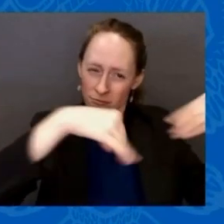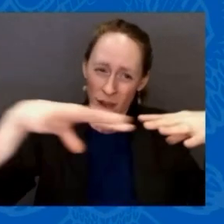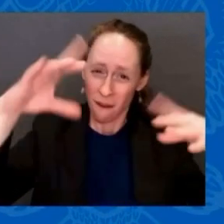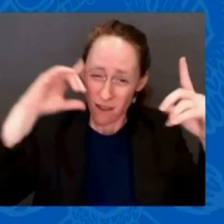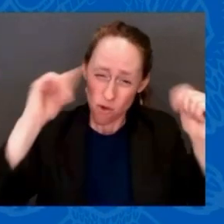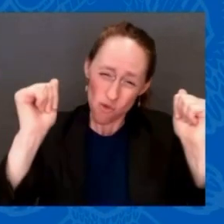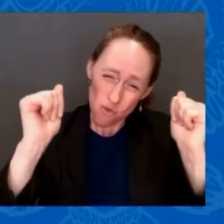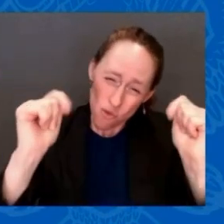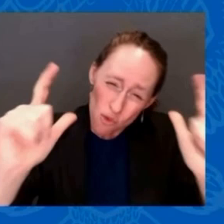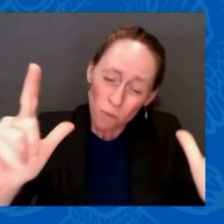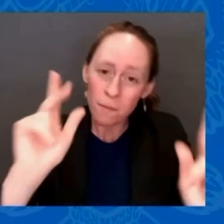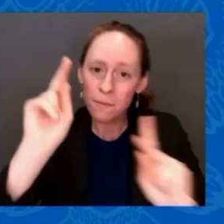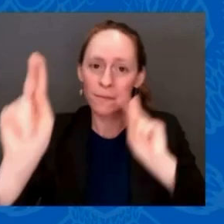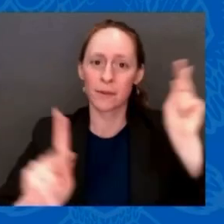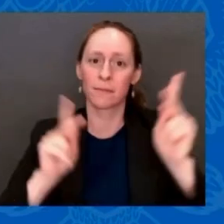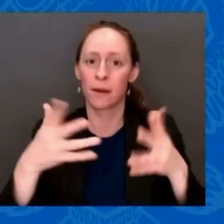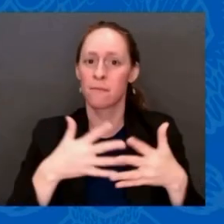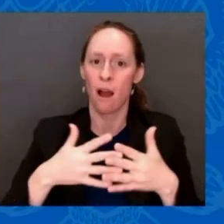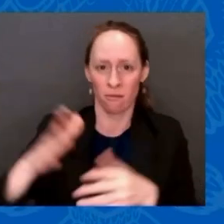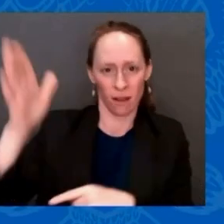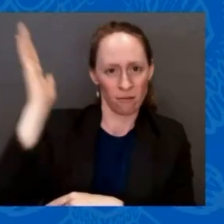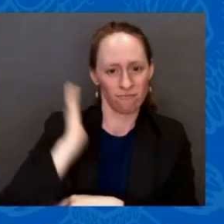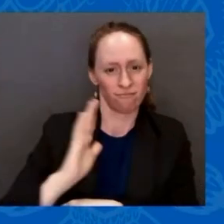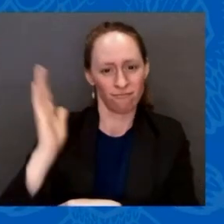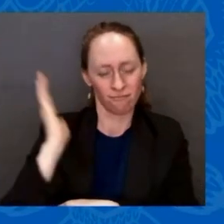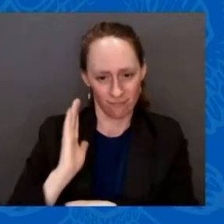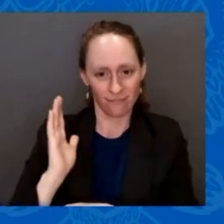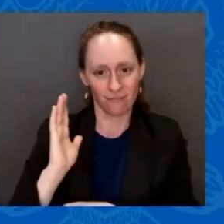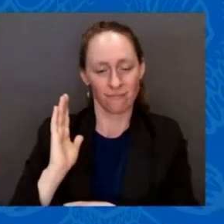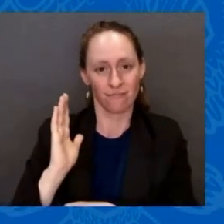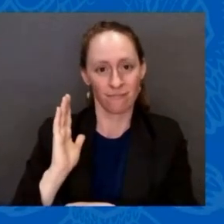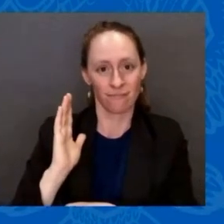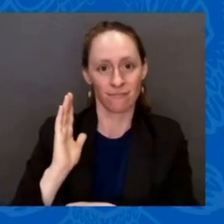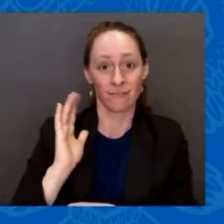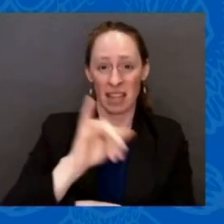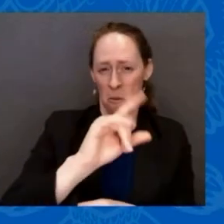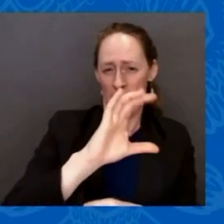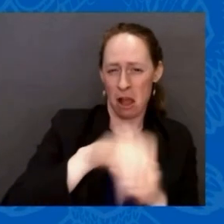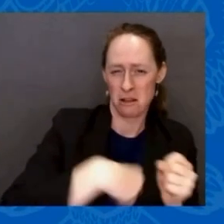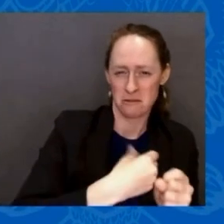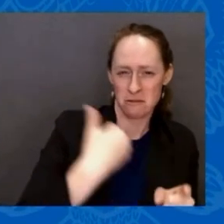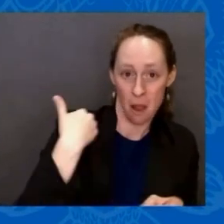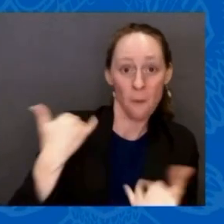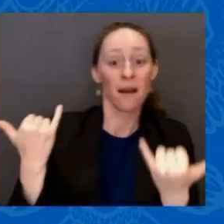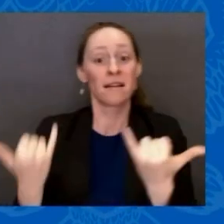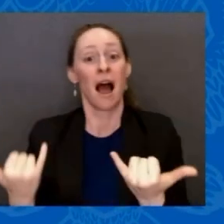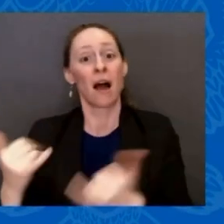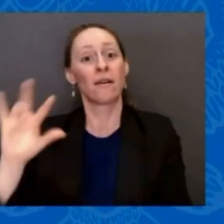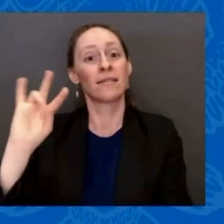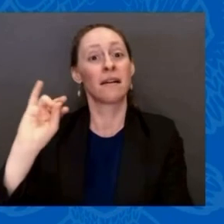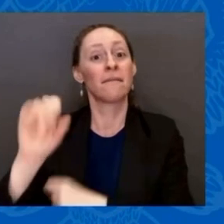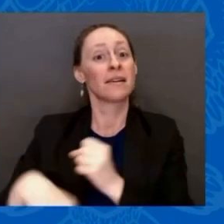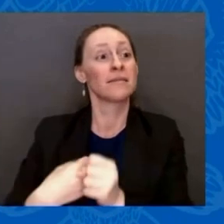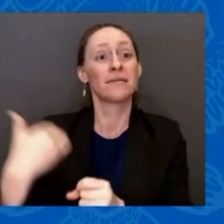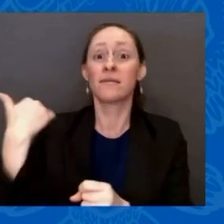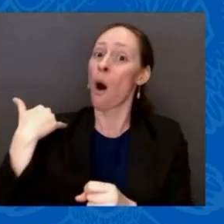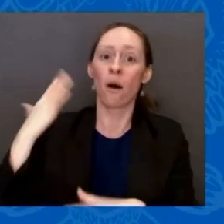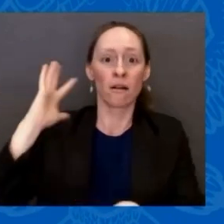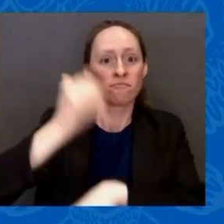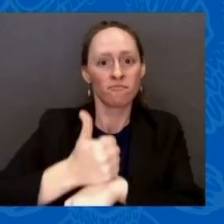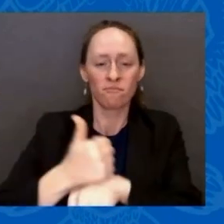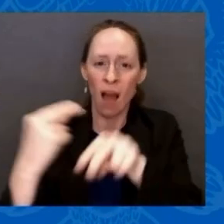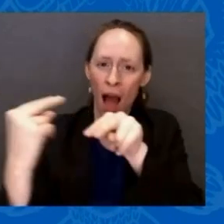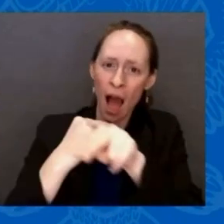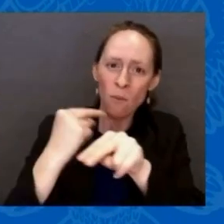the largest infrastructure project to date in history. That's what the bipartisan infrastructure law does. It will be for